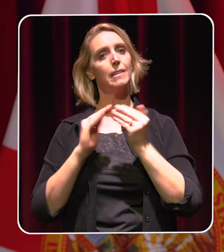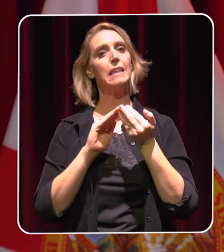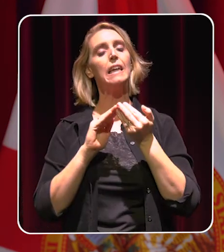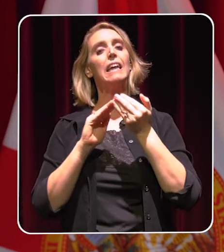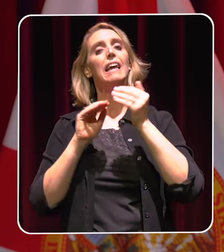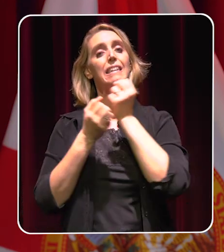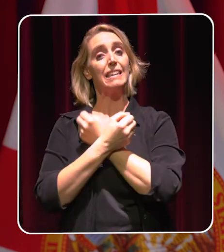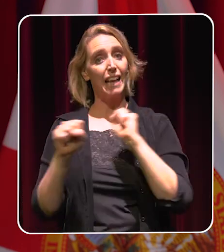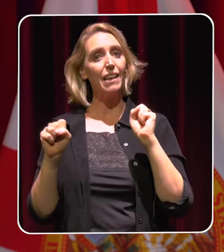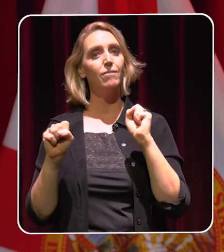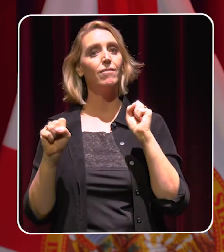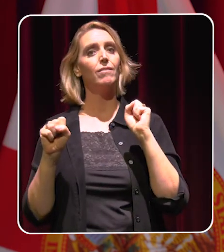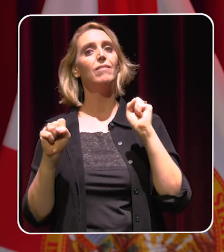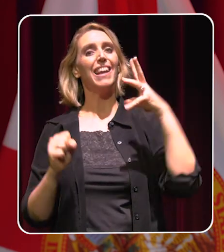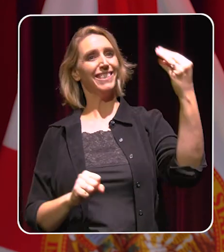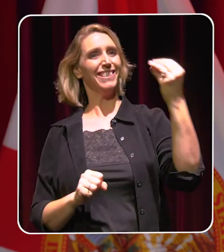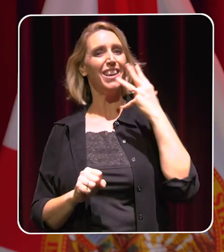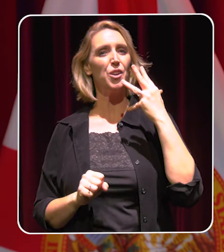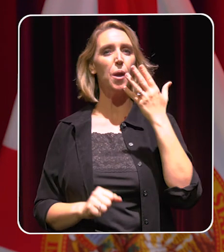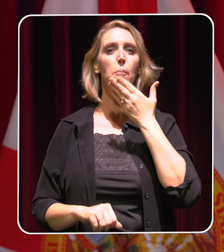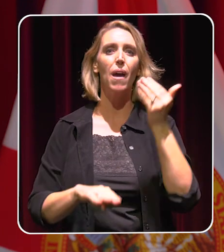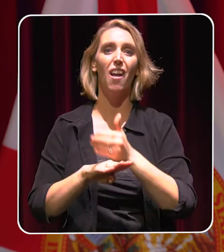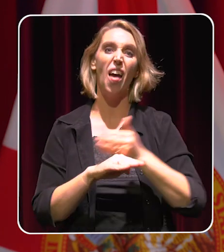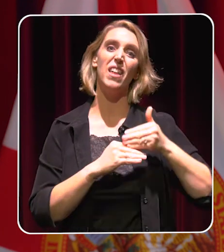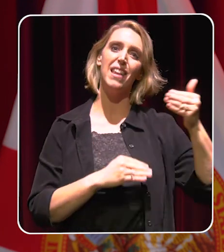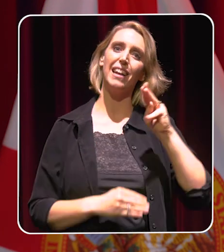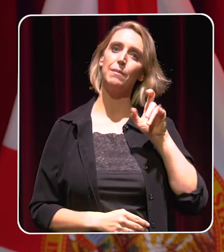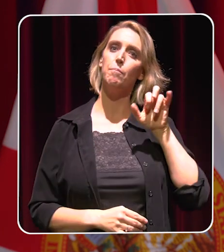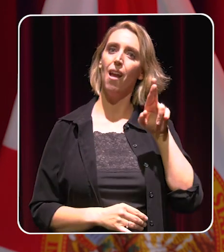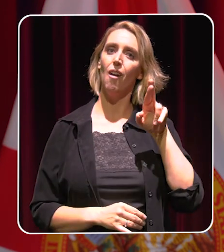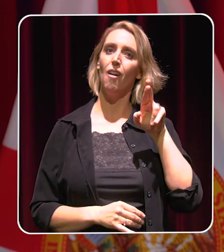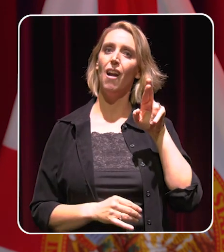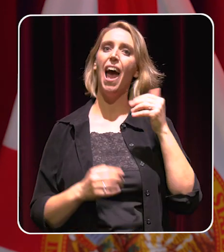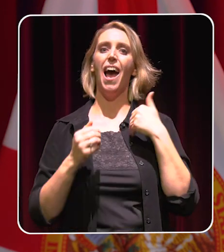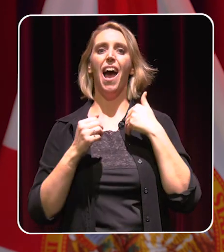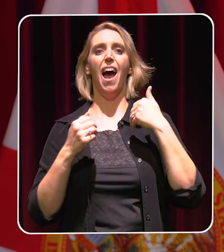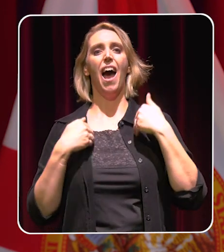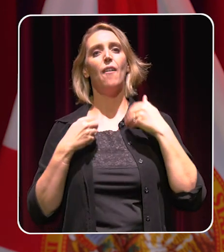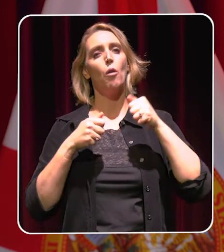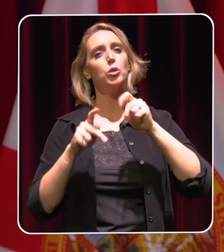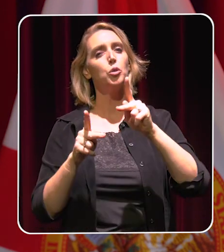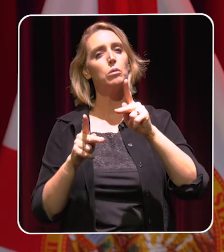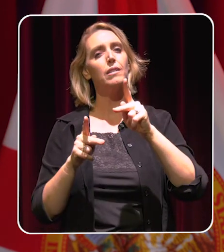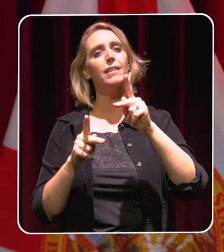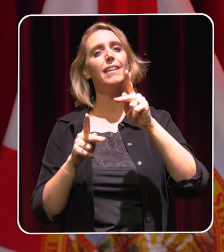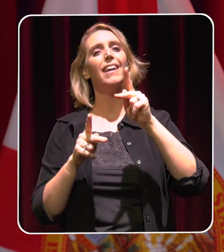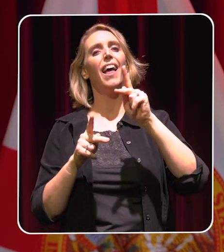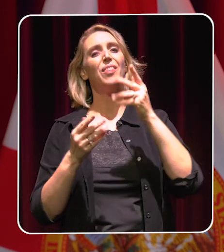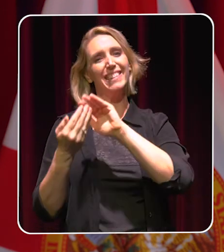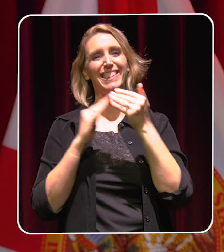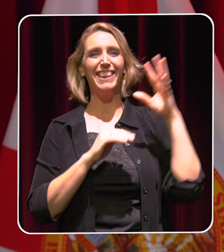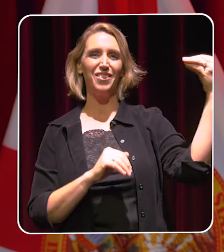stronger, and sunnier than I found it, and that the next mayor will have the opportunity to make our city of sunshine and